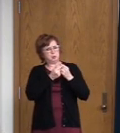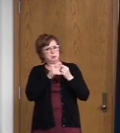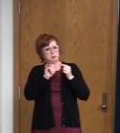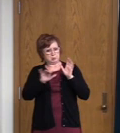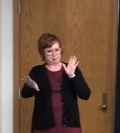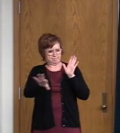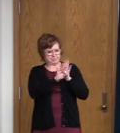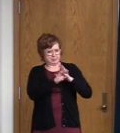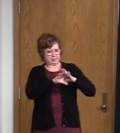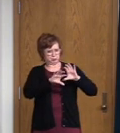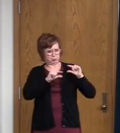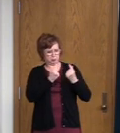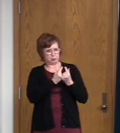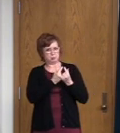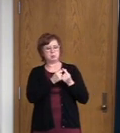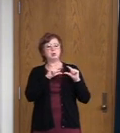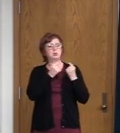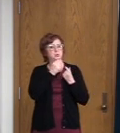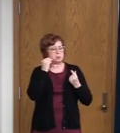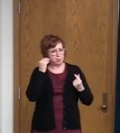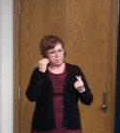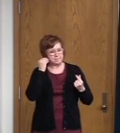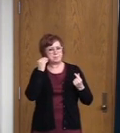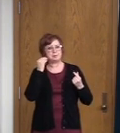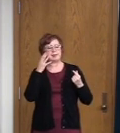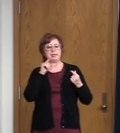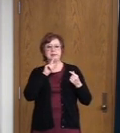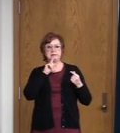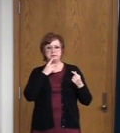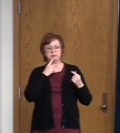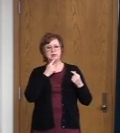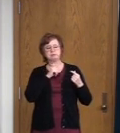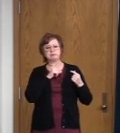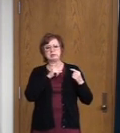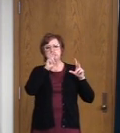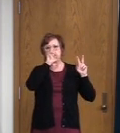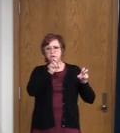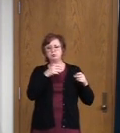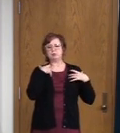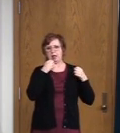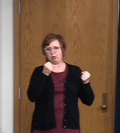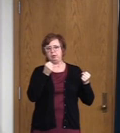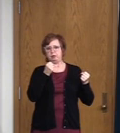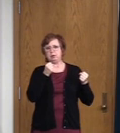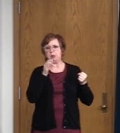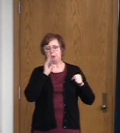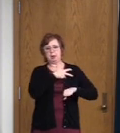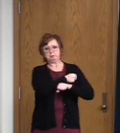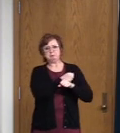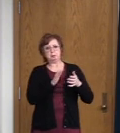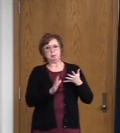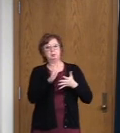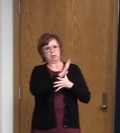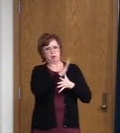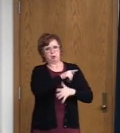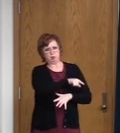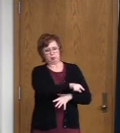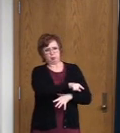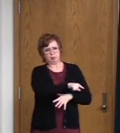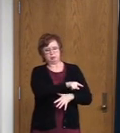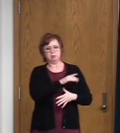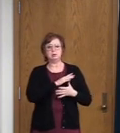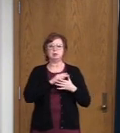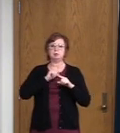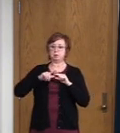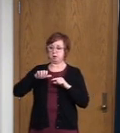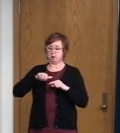settings, like emergency shelters and group homes. But like most other provinces, we are organizing our mass